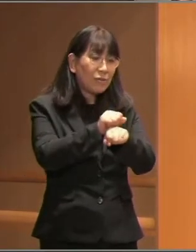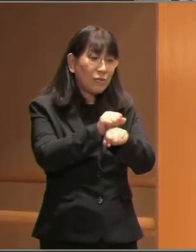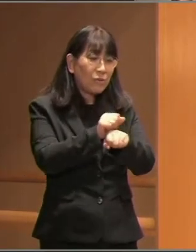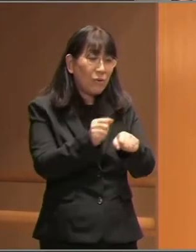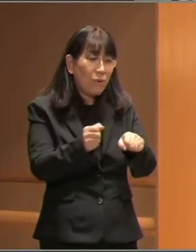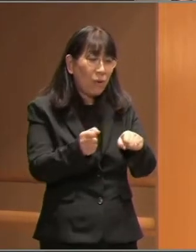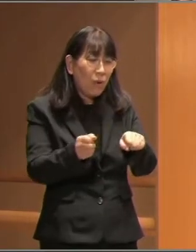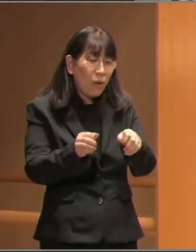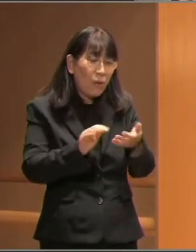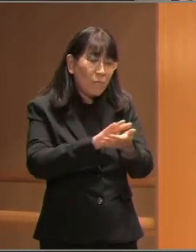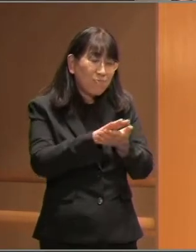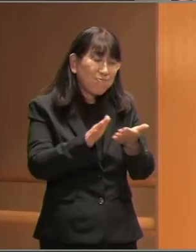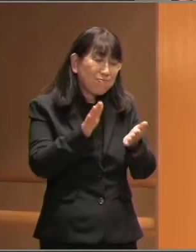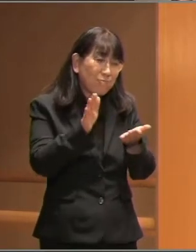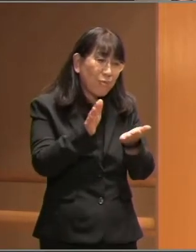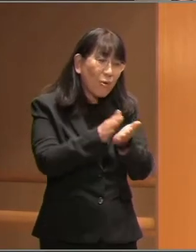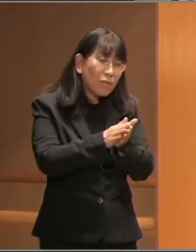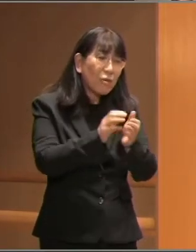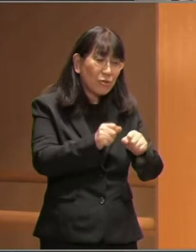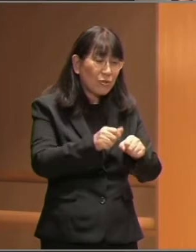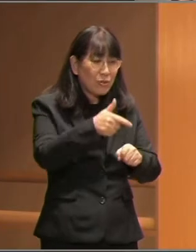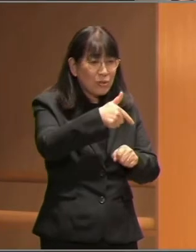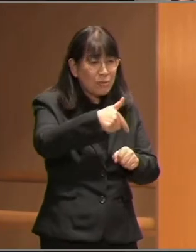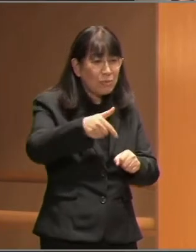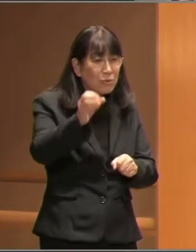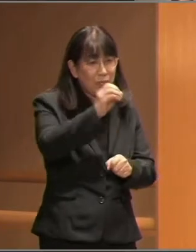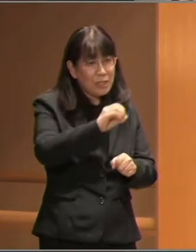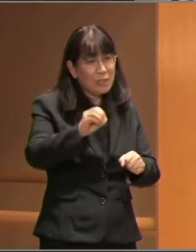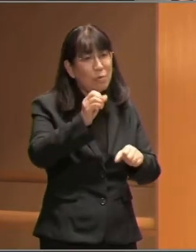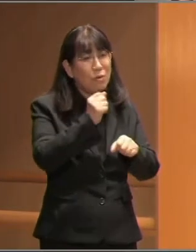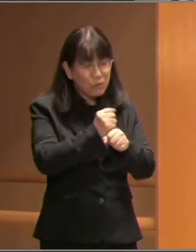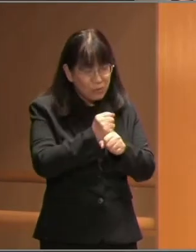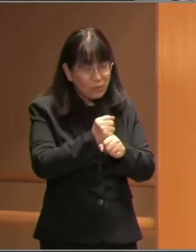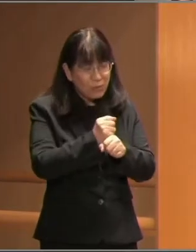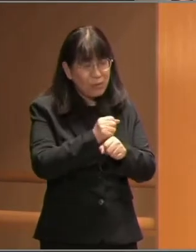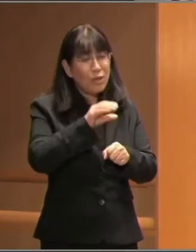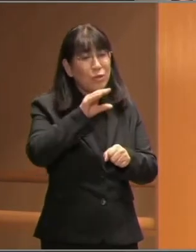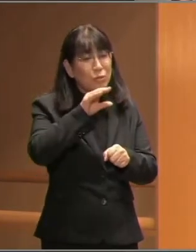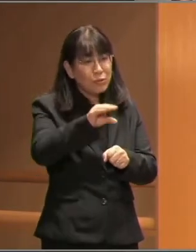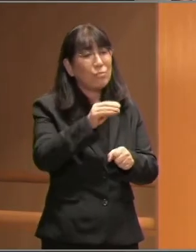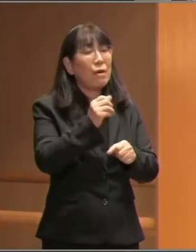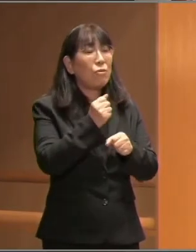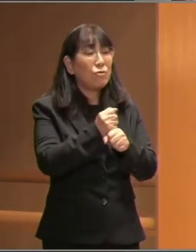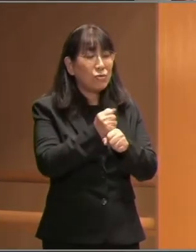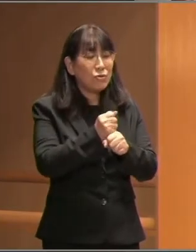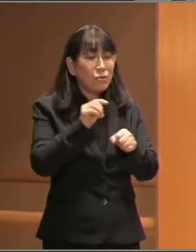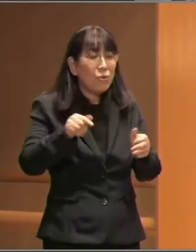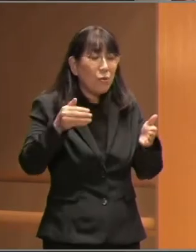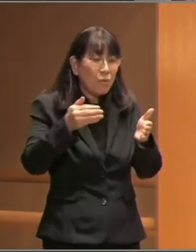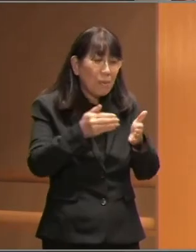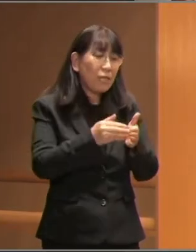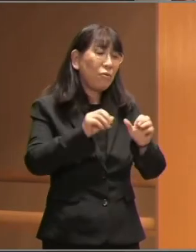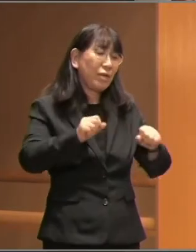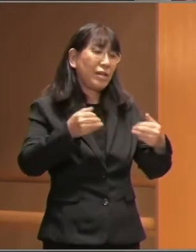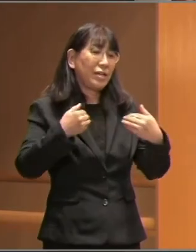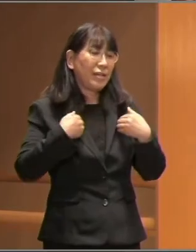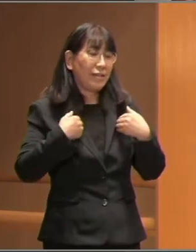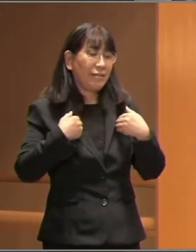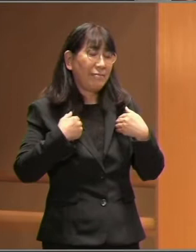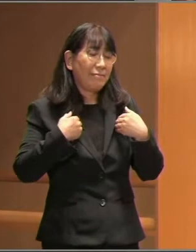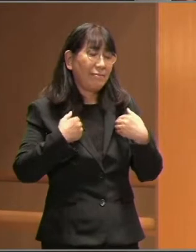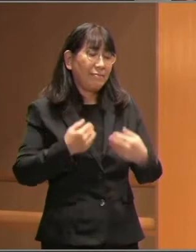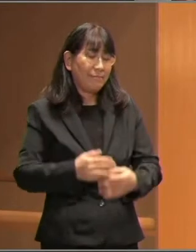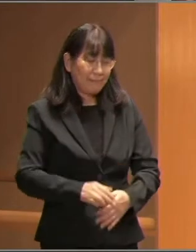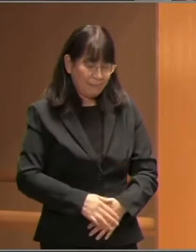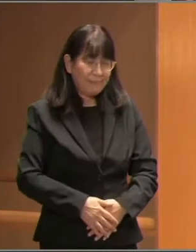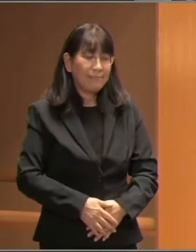trend, that we would do the synthesis of the materials and also